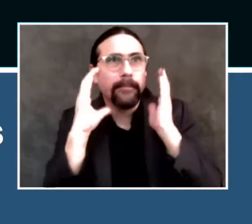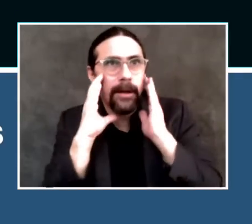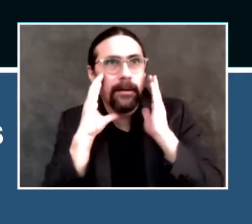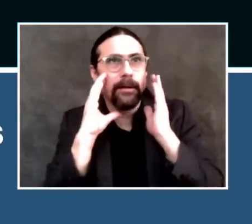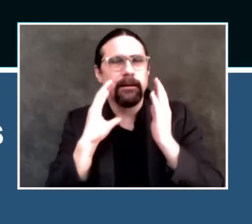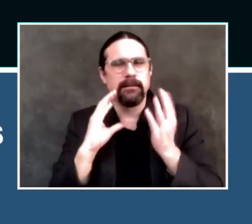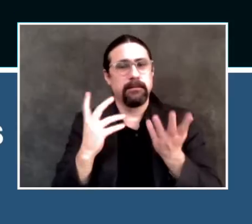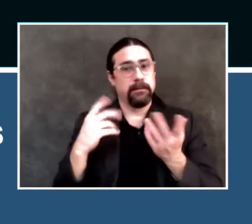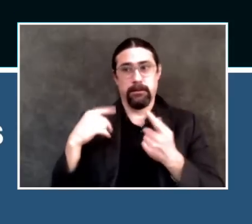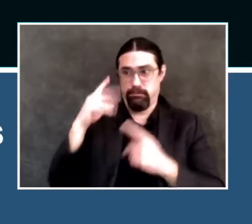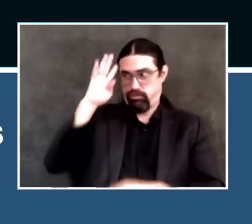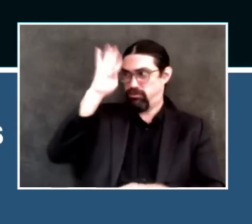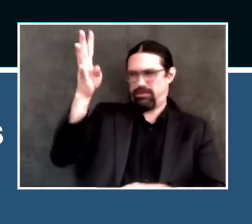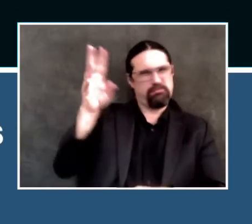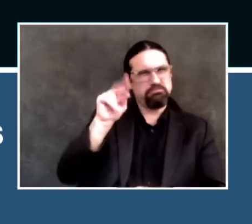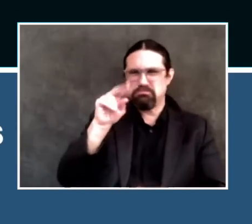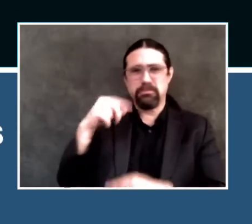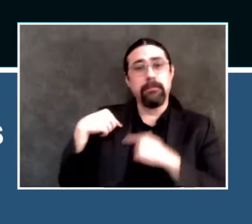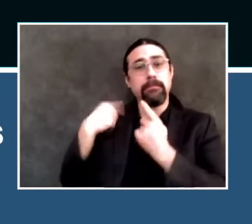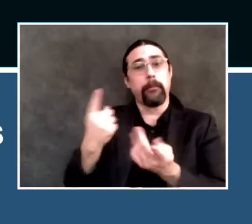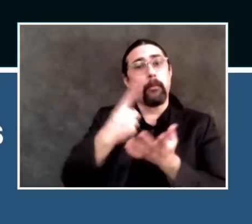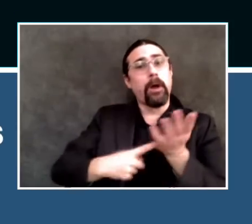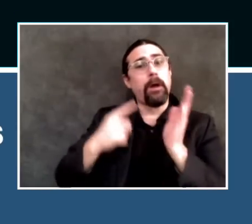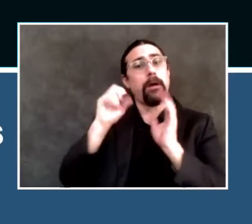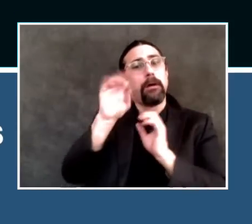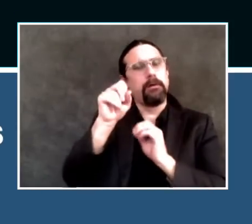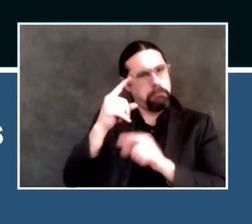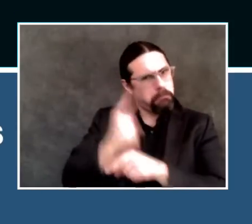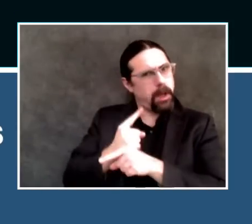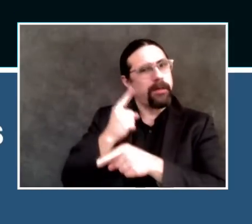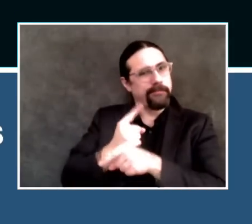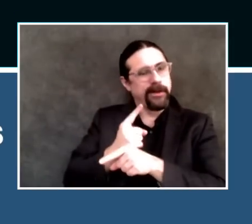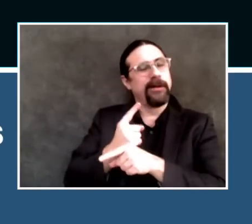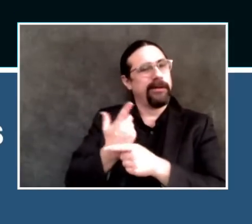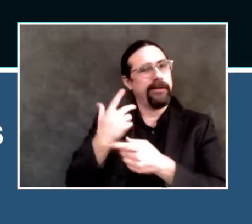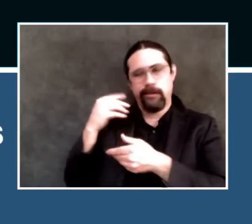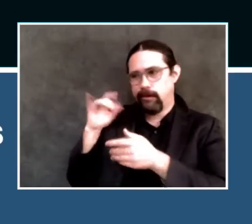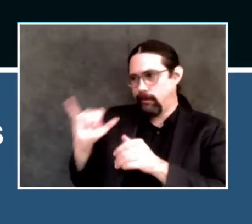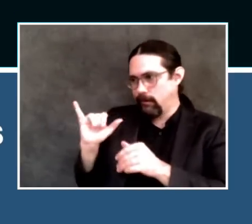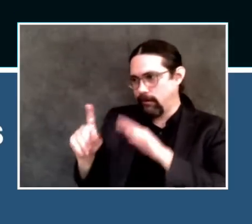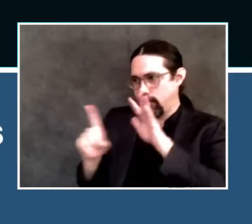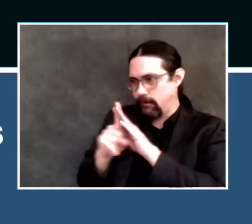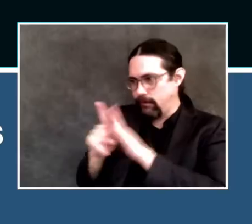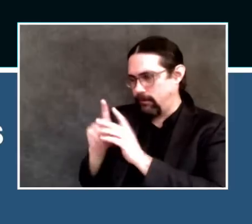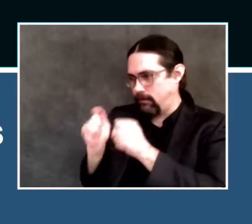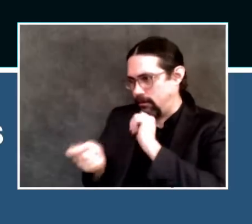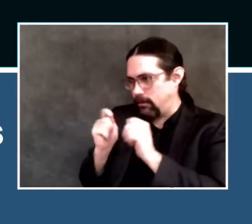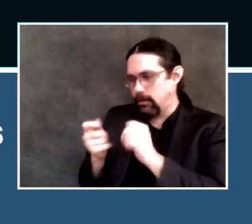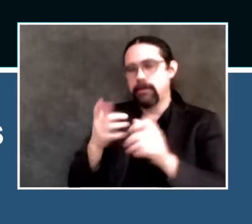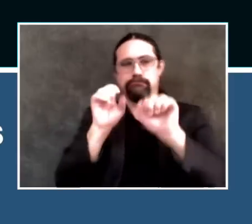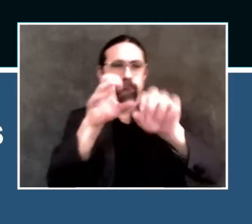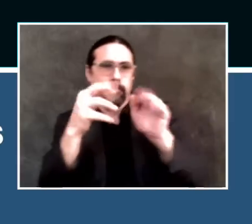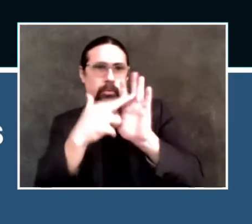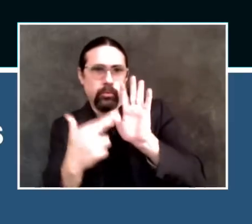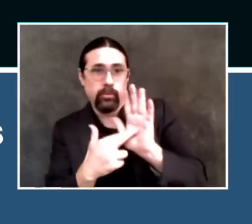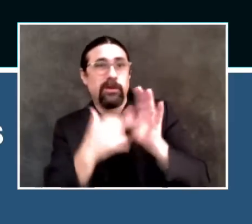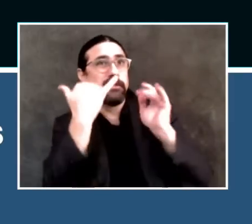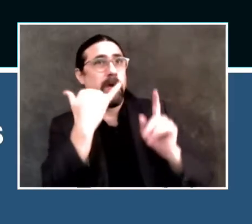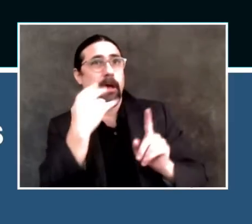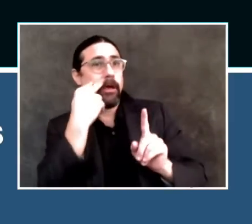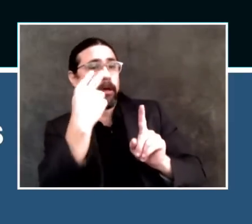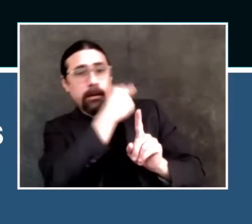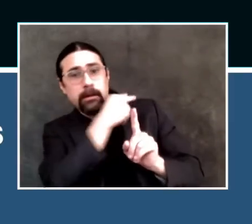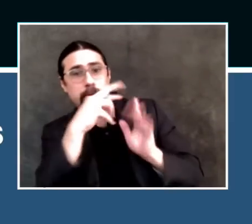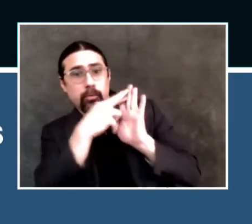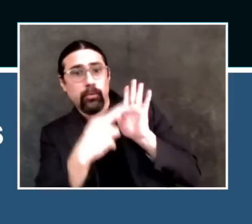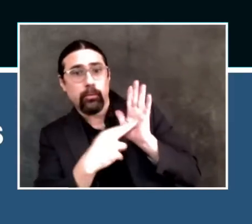daycares, limited outdoor recreation, and of course, most importantly, instituted shelter in place. Now, these things happen at different times in